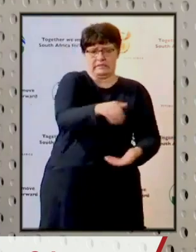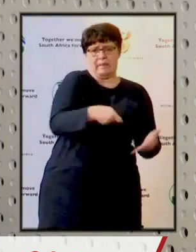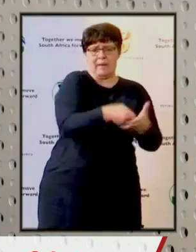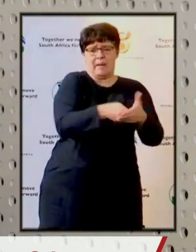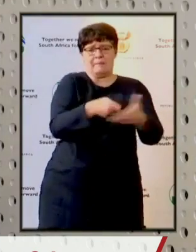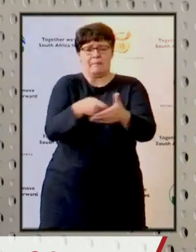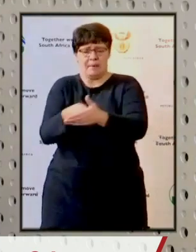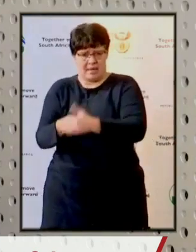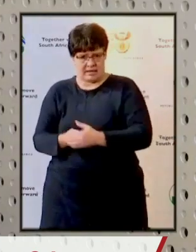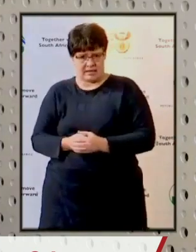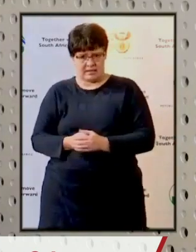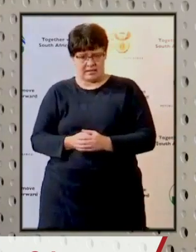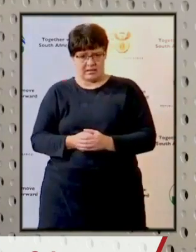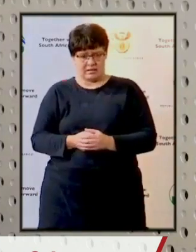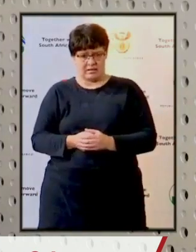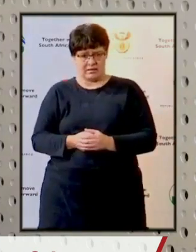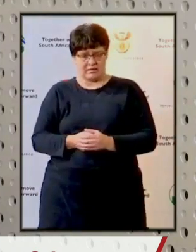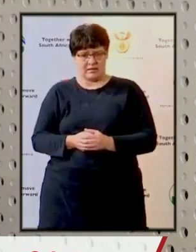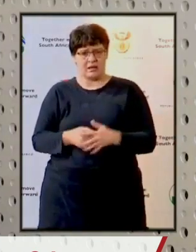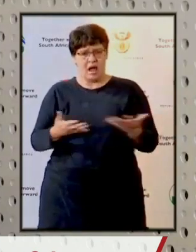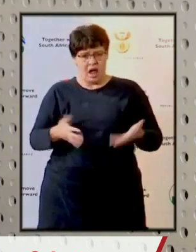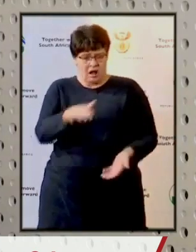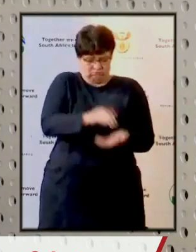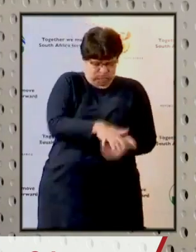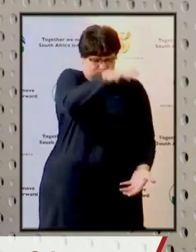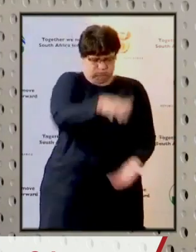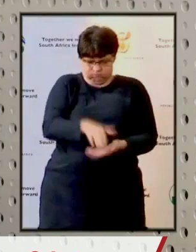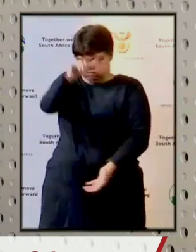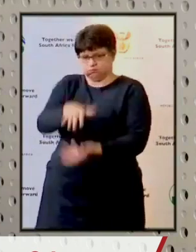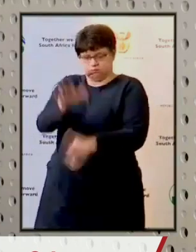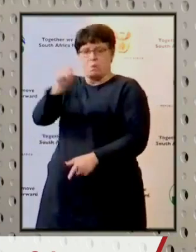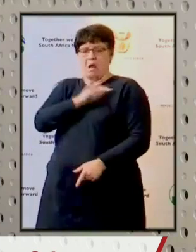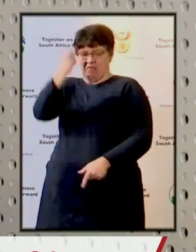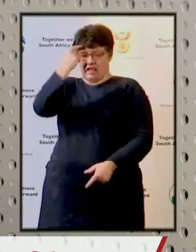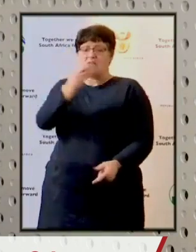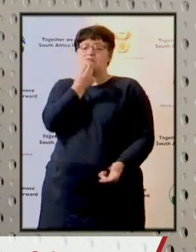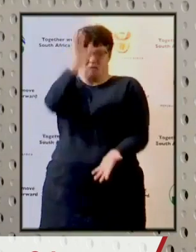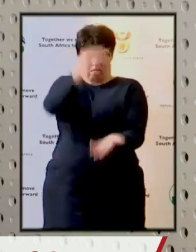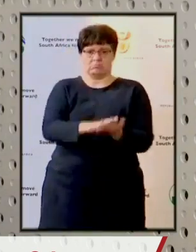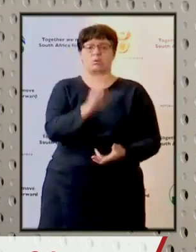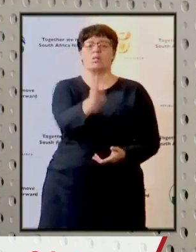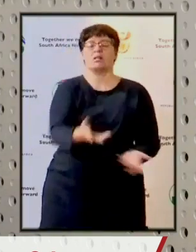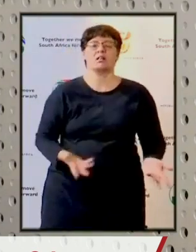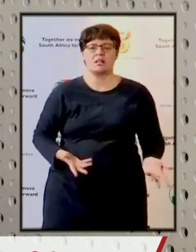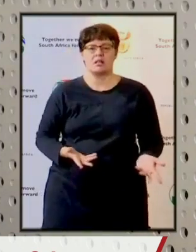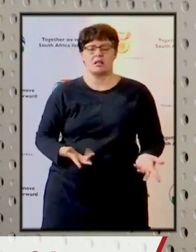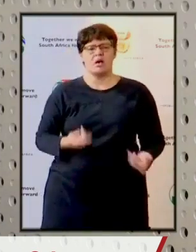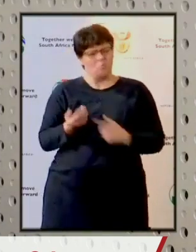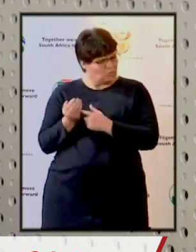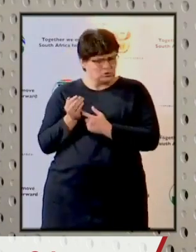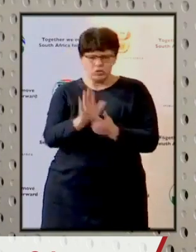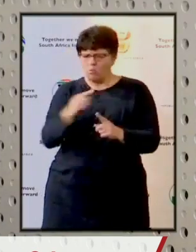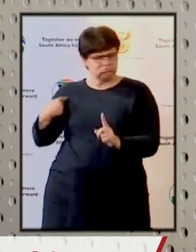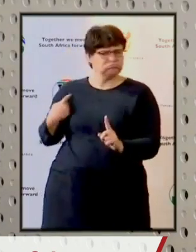and some people went for panic buying, stocking up, thinking that the food supply would be interrupted. We've been able to show in this